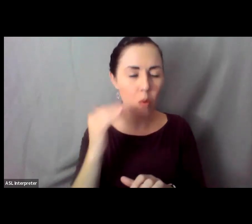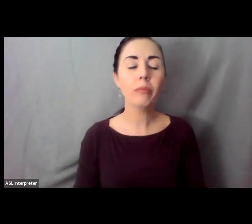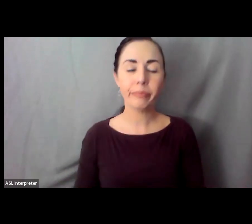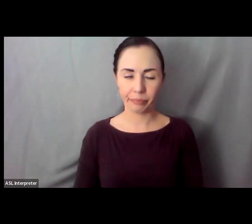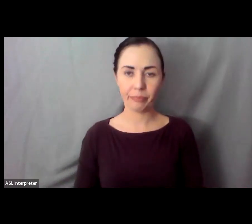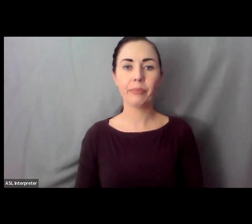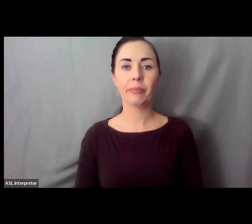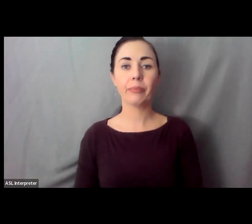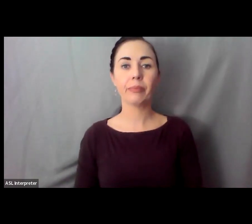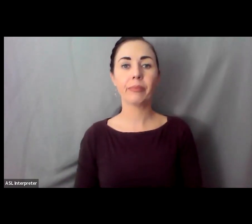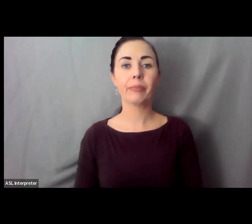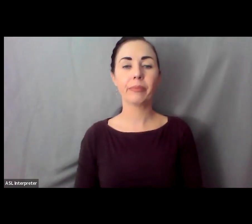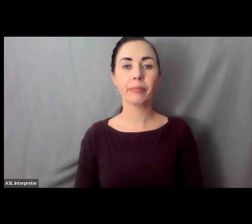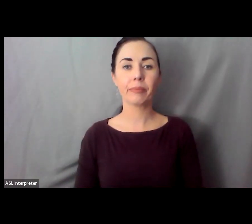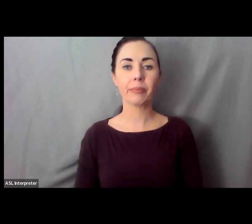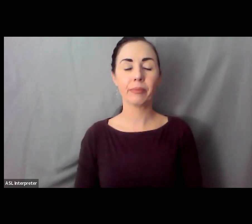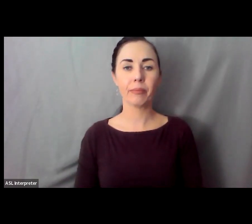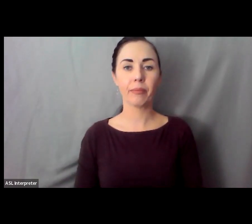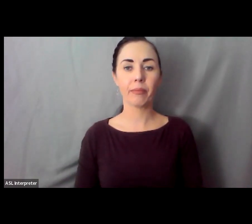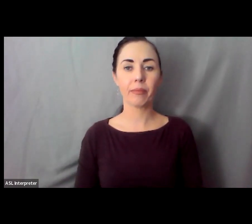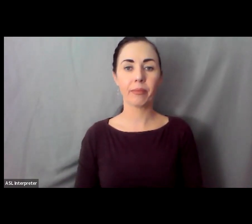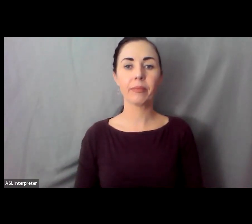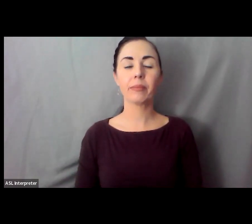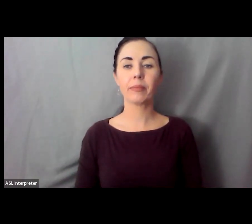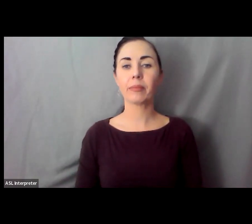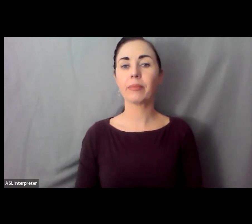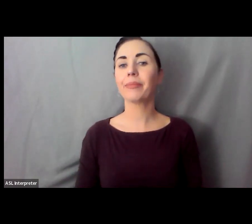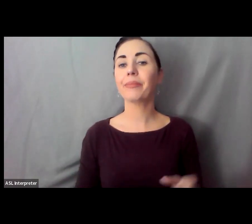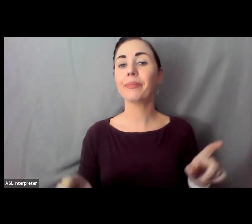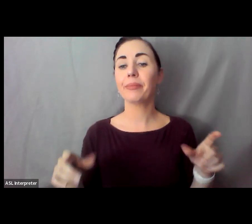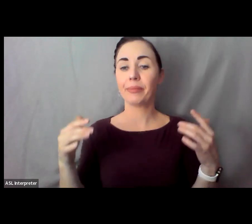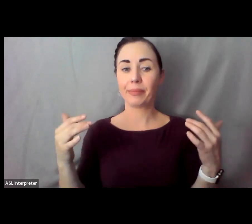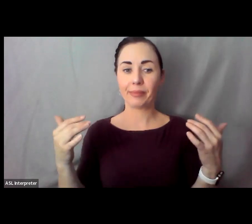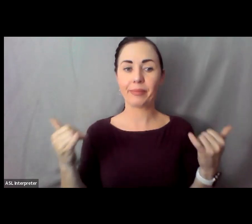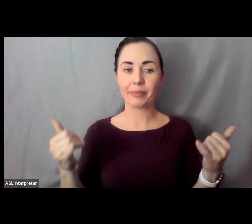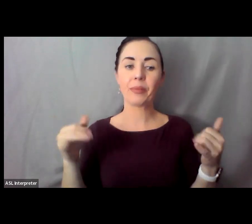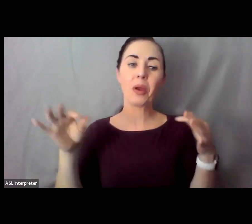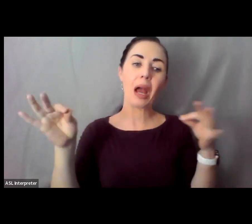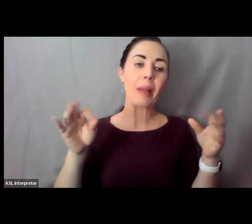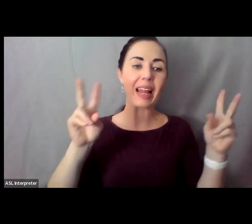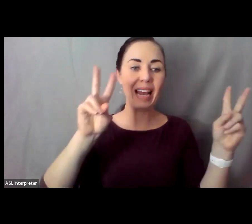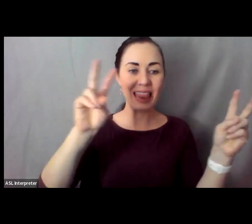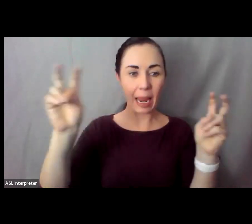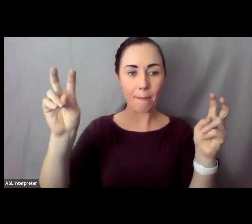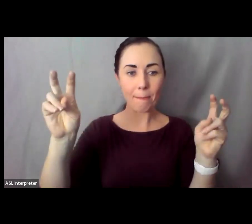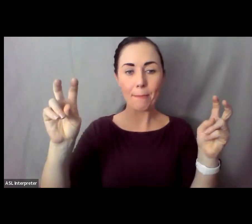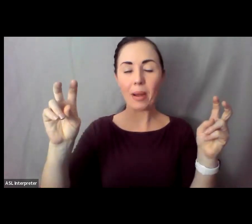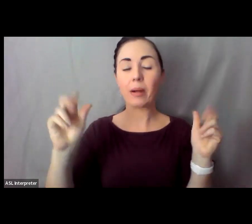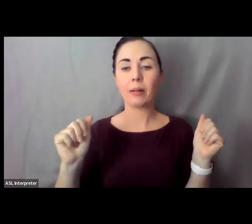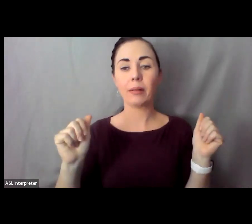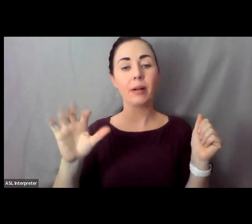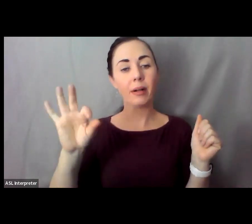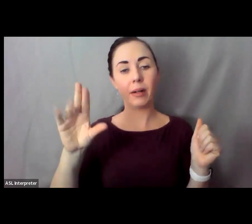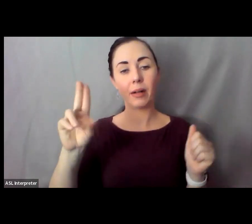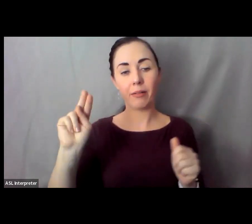So while folks are typing that in the chat, I want to introduce you to today's theme. Our theme is fungus